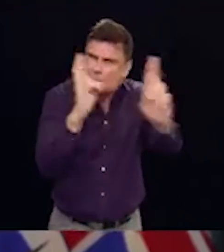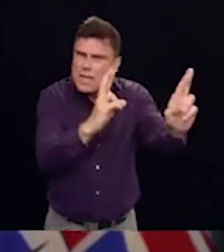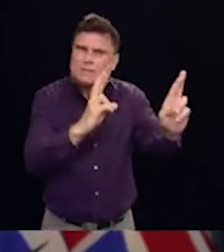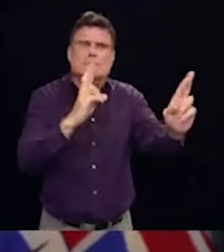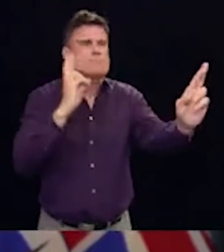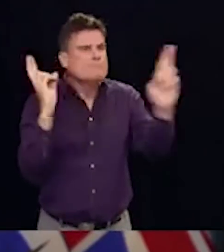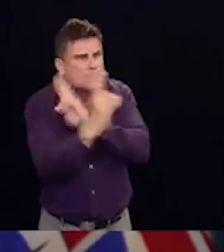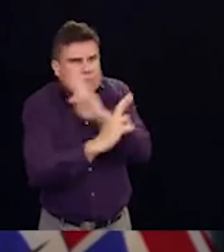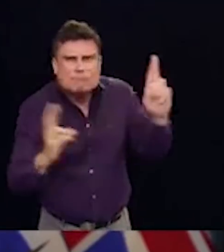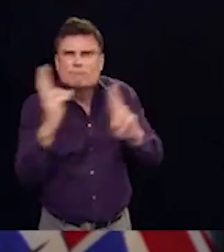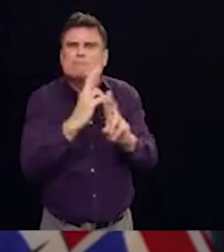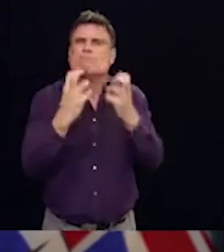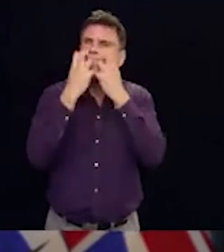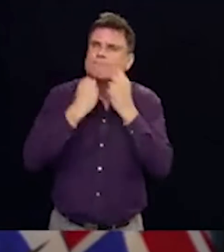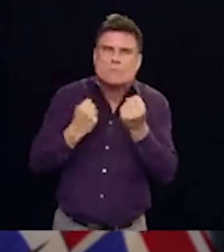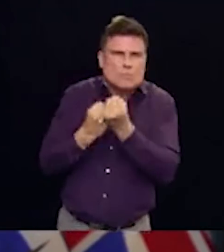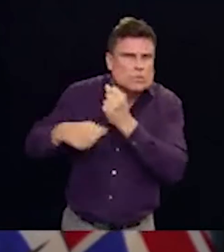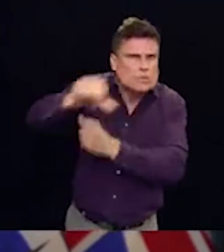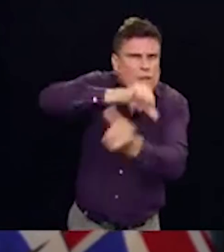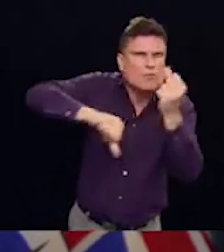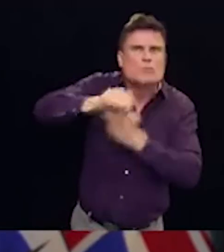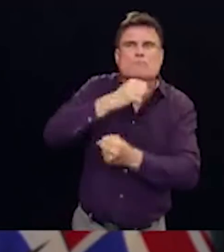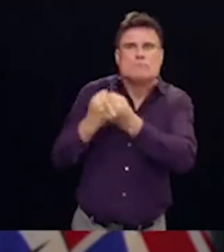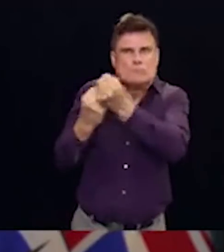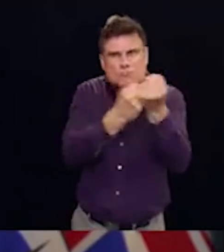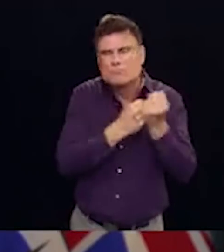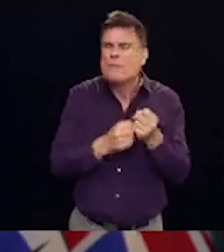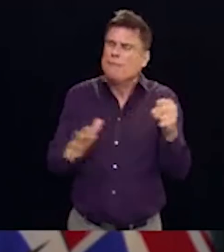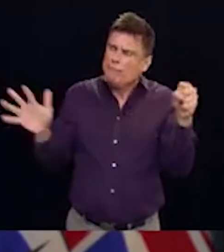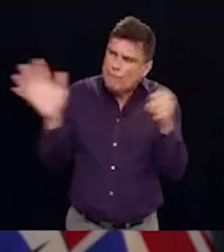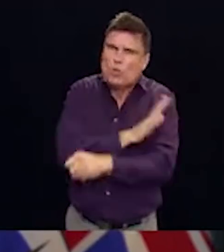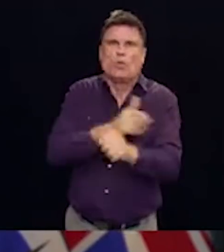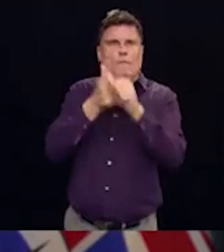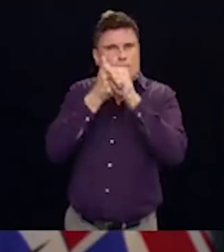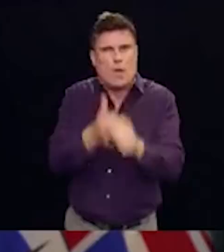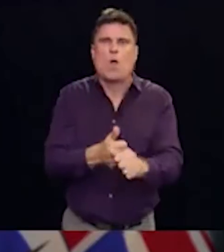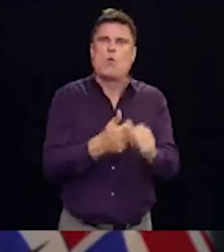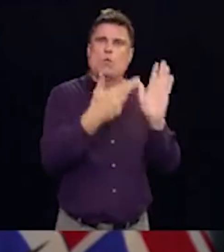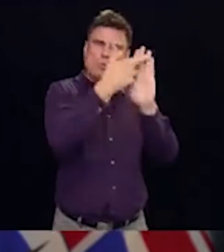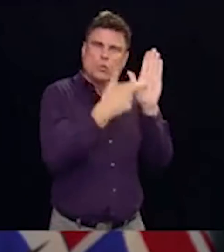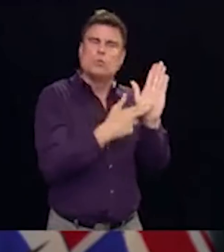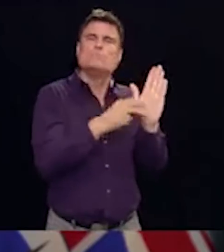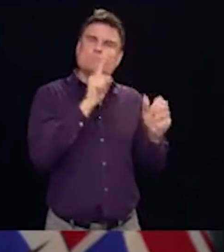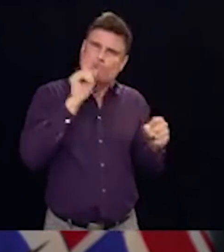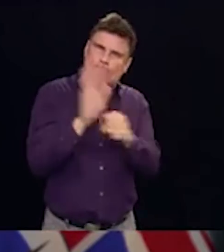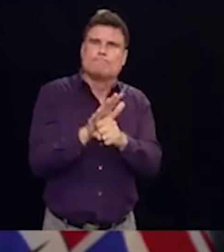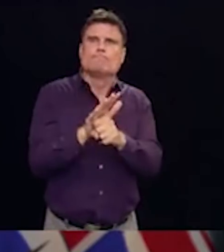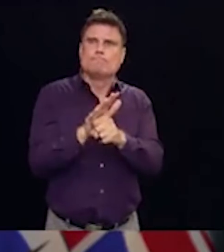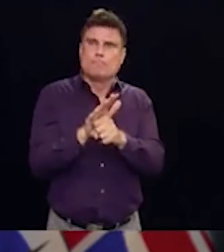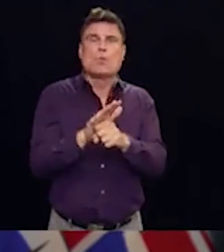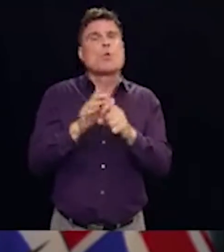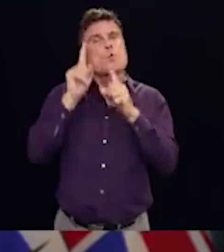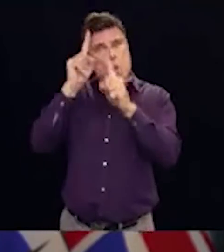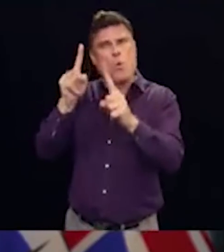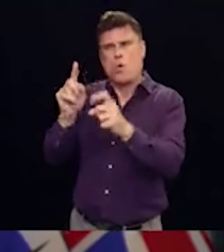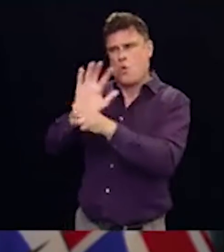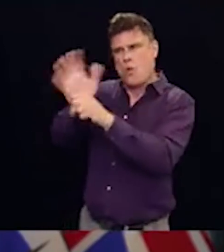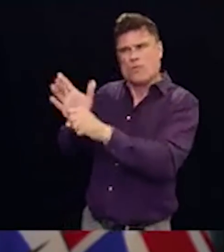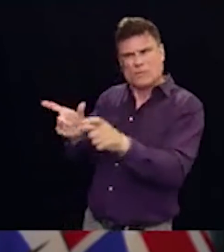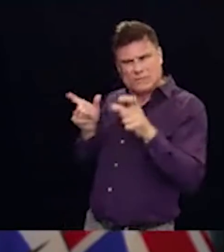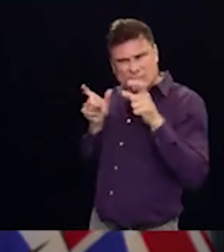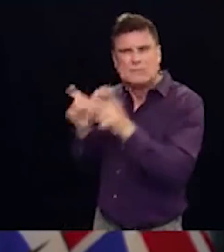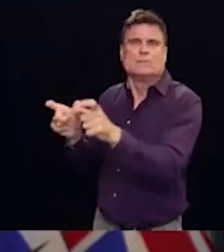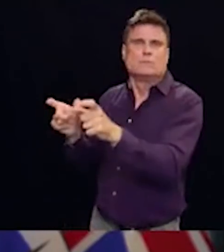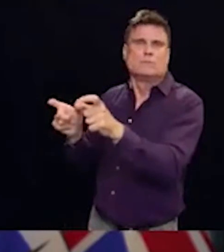province and remain 100% committed to our efforts to stop this virus here. And